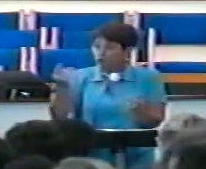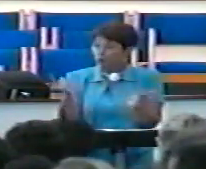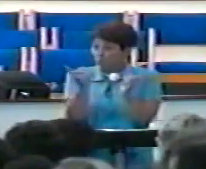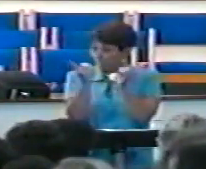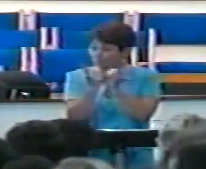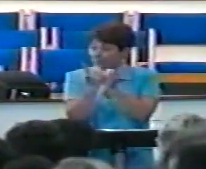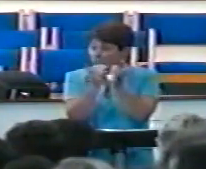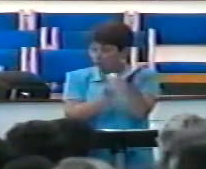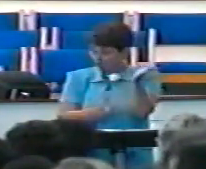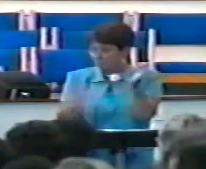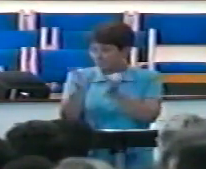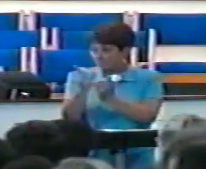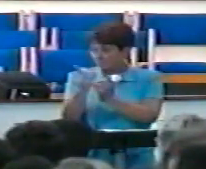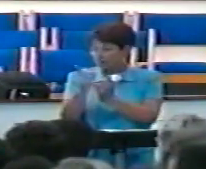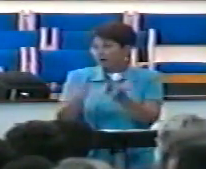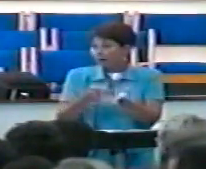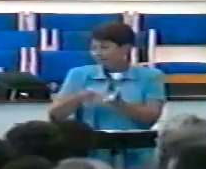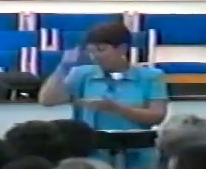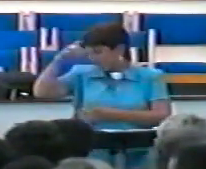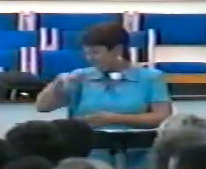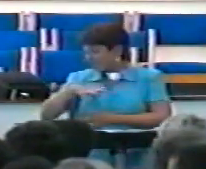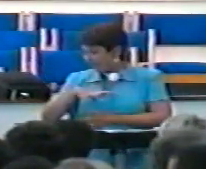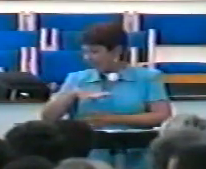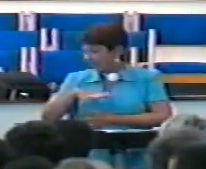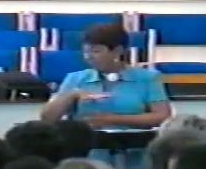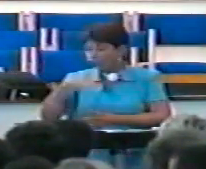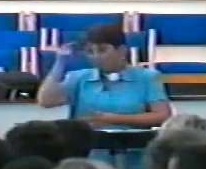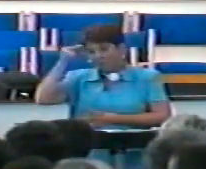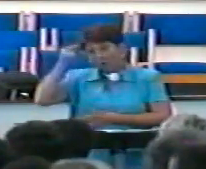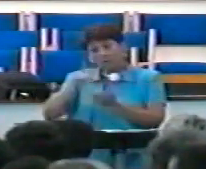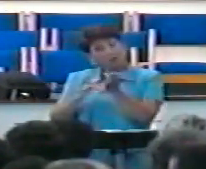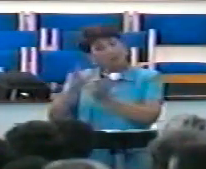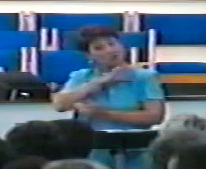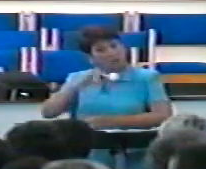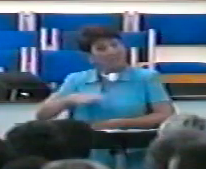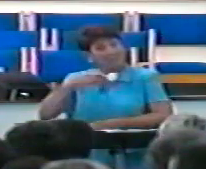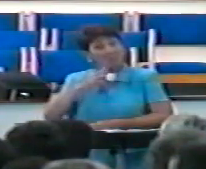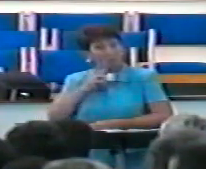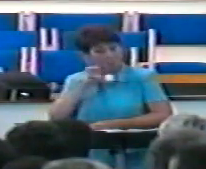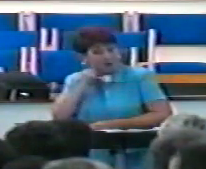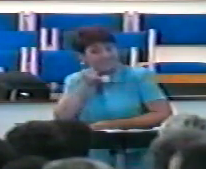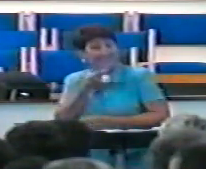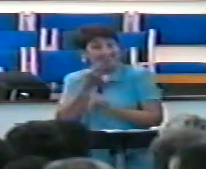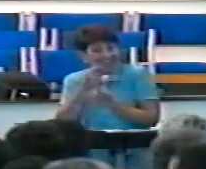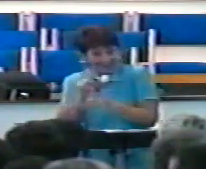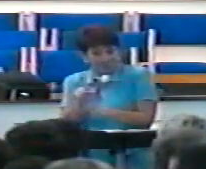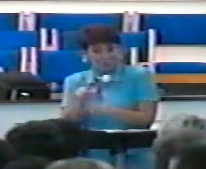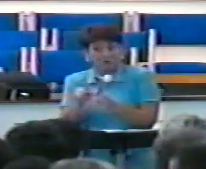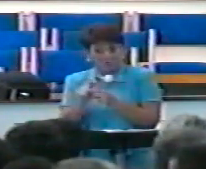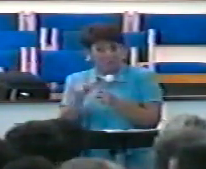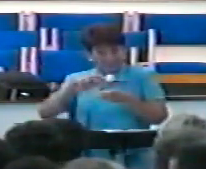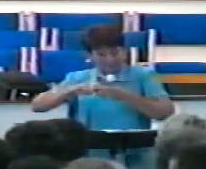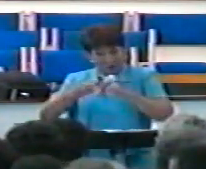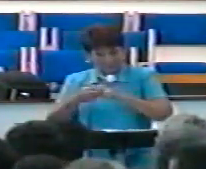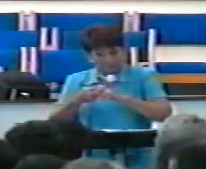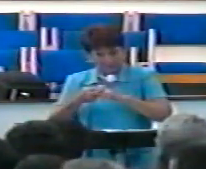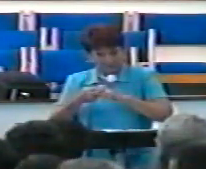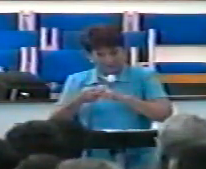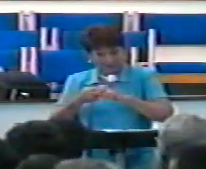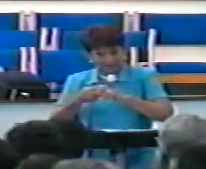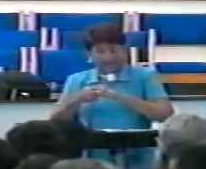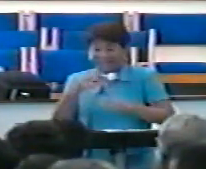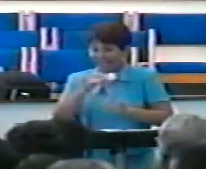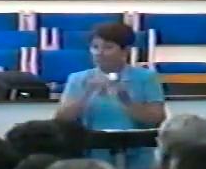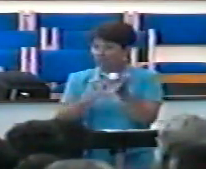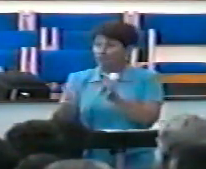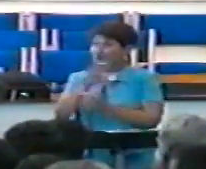believed that Jesus Christ was the answer to his problem. By the way, ladies and gentlemen, Jesus Christ is still the